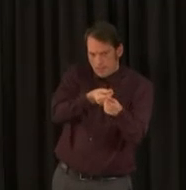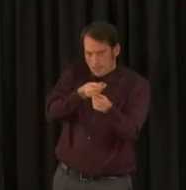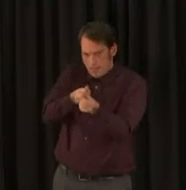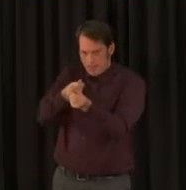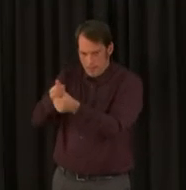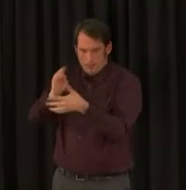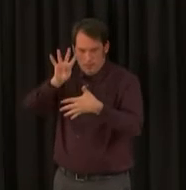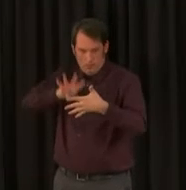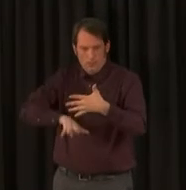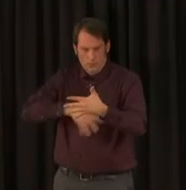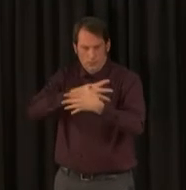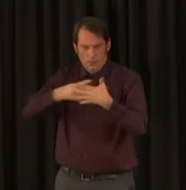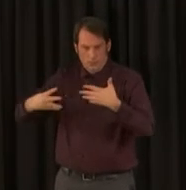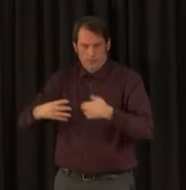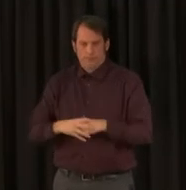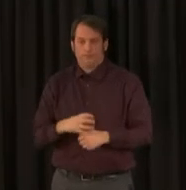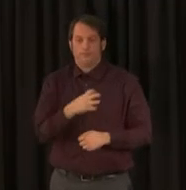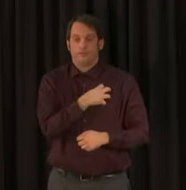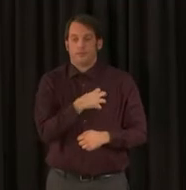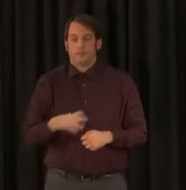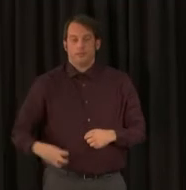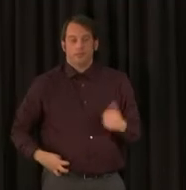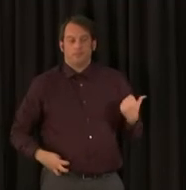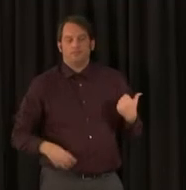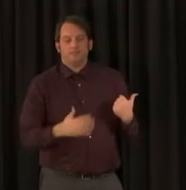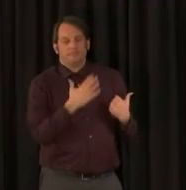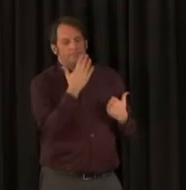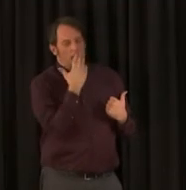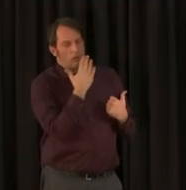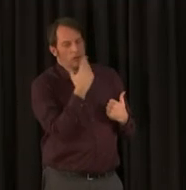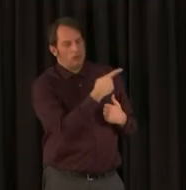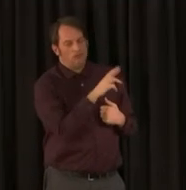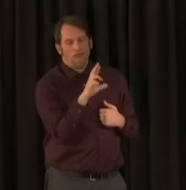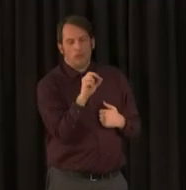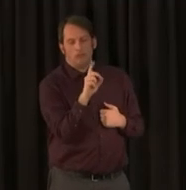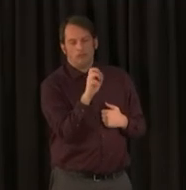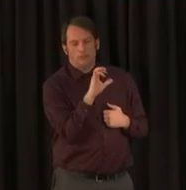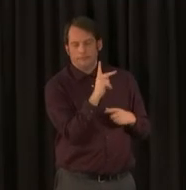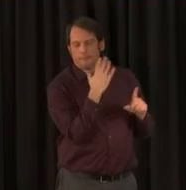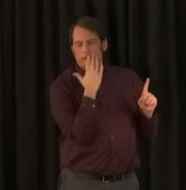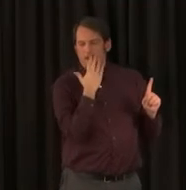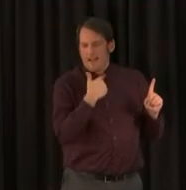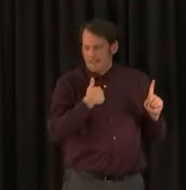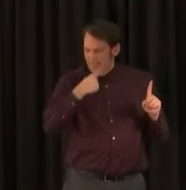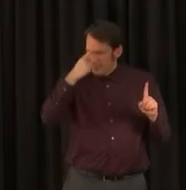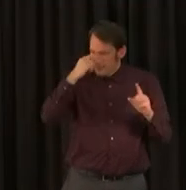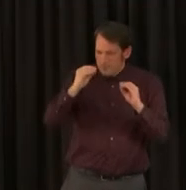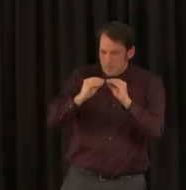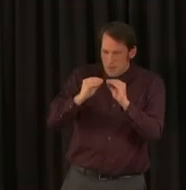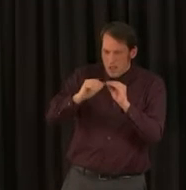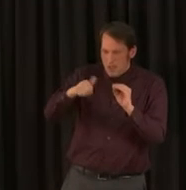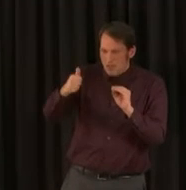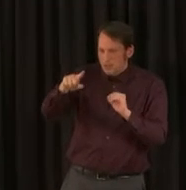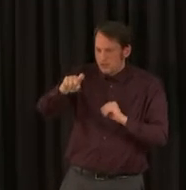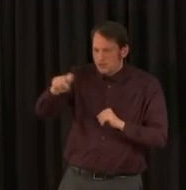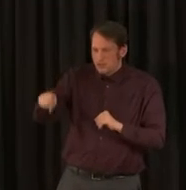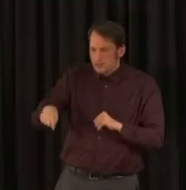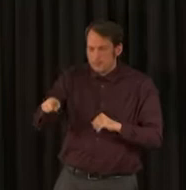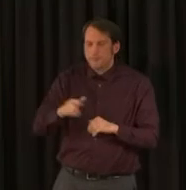Okay. Well, thank you for that, Roderick. And I think we have some other questions. One question we had, not related to